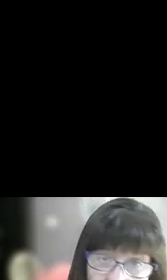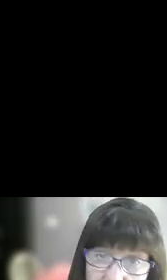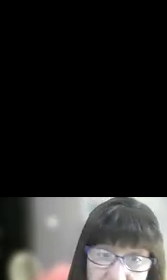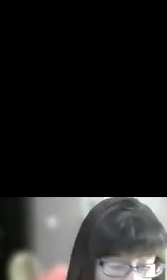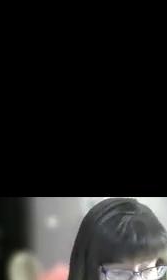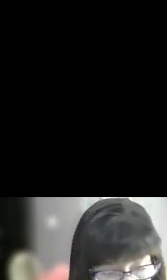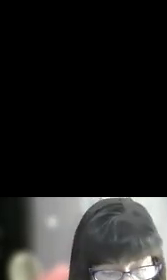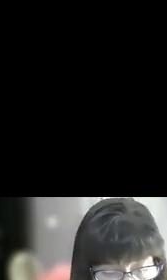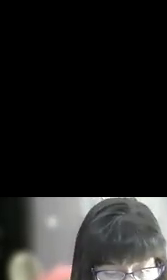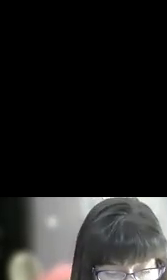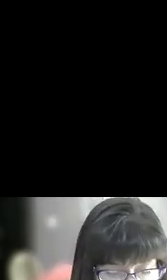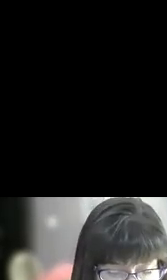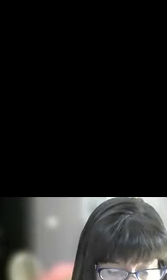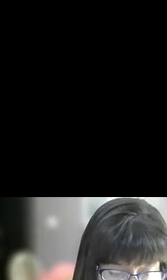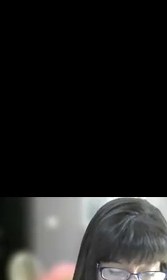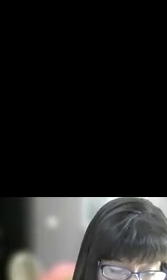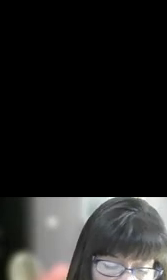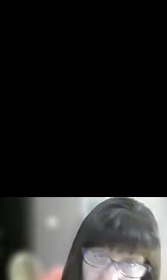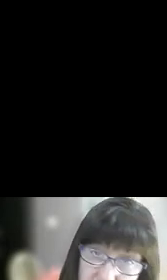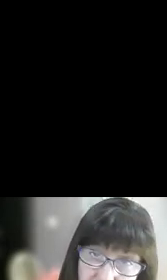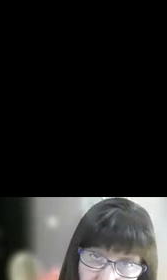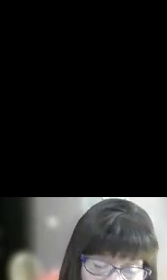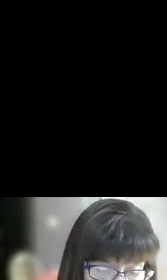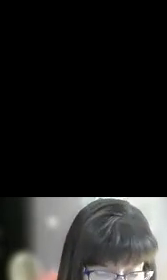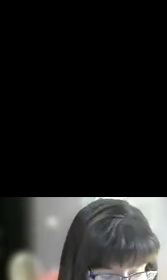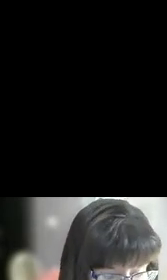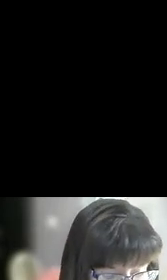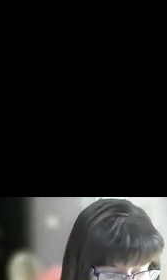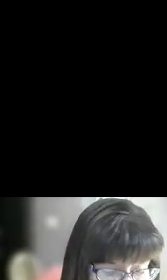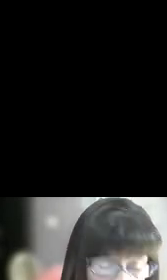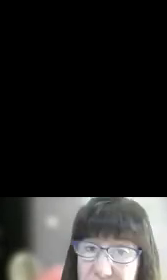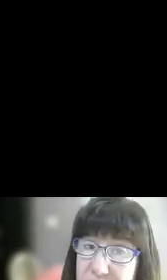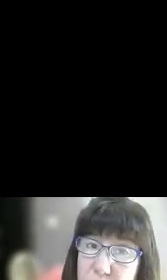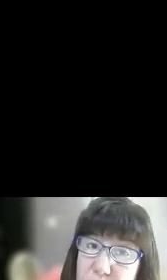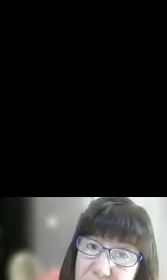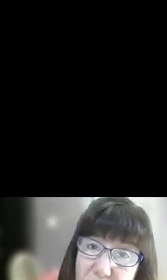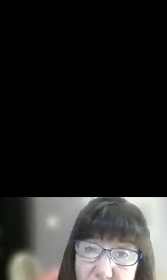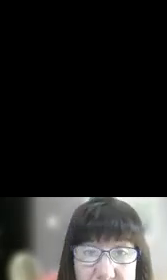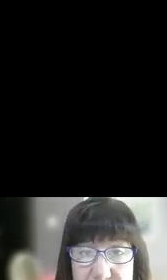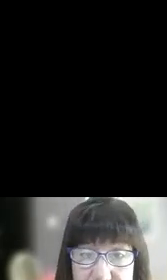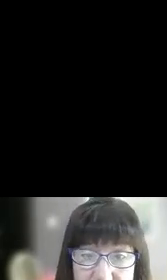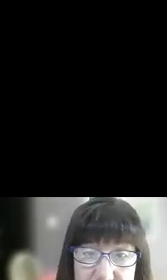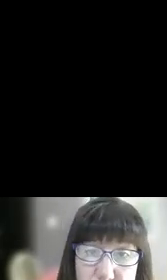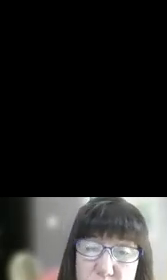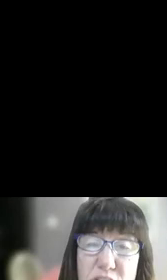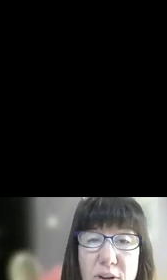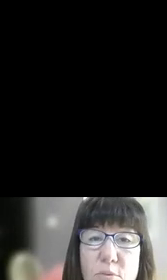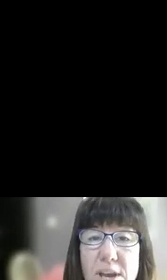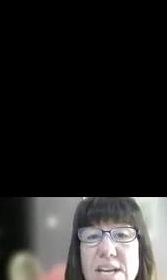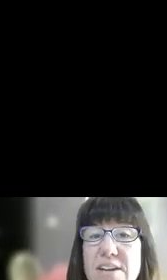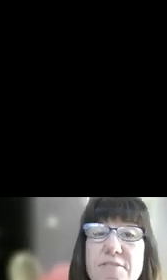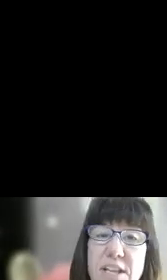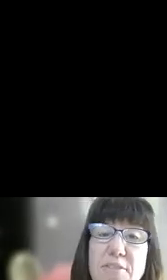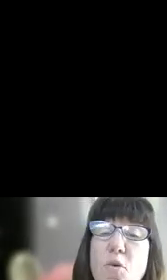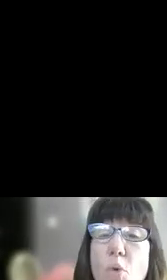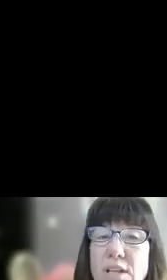session, he's also going to provide some tips on how to take notes during an online lecture and how to get the most out of your online studies. So it's a great way to